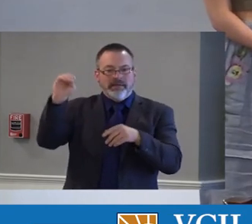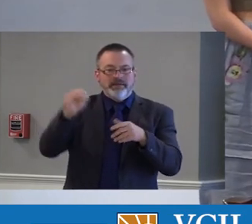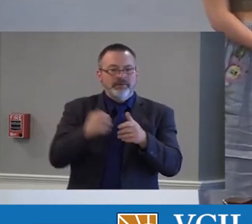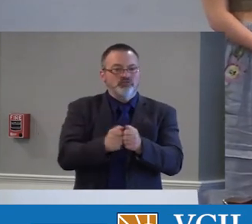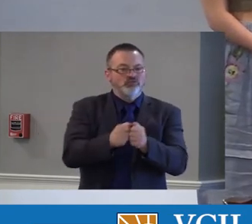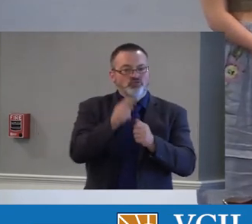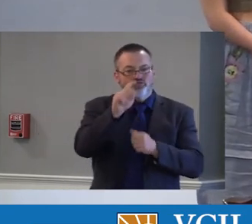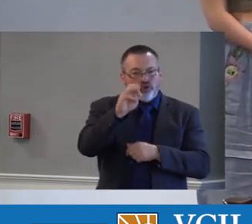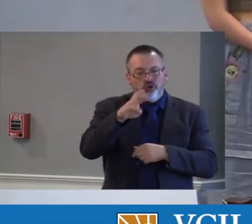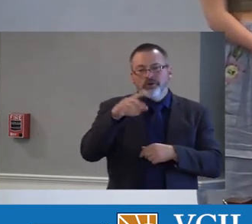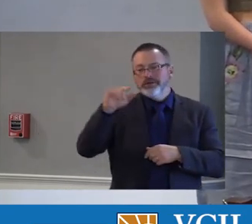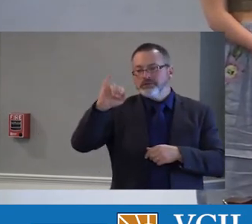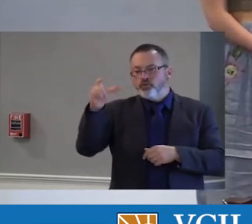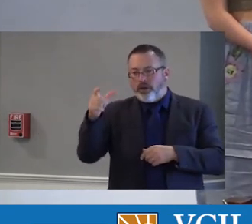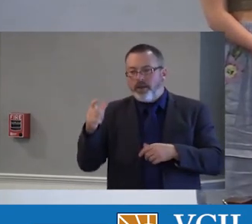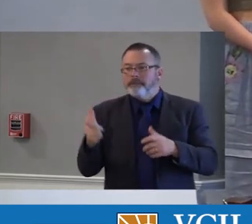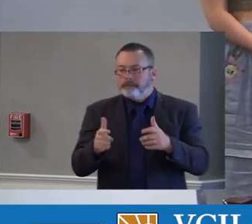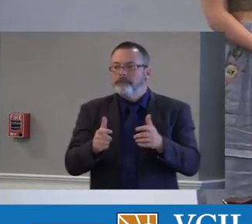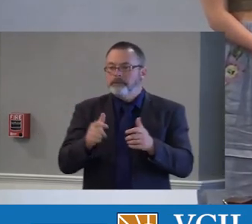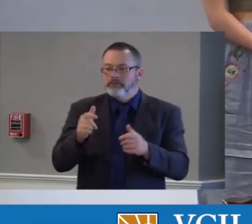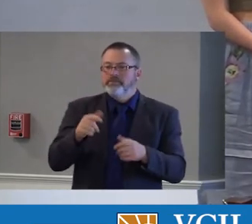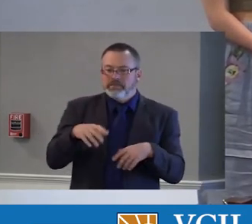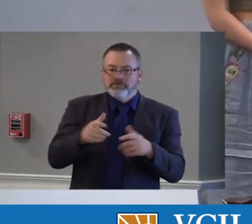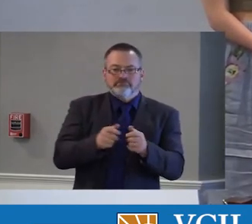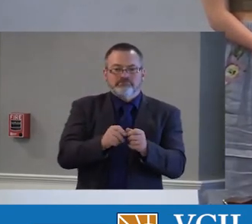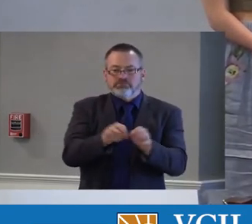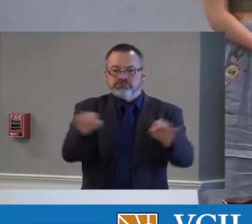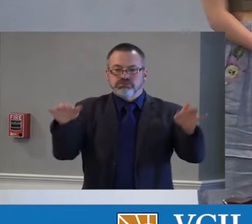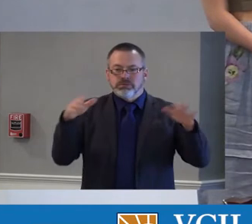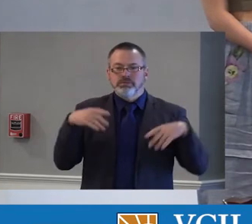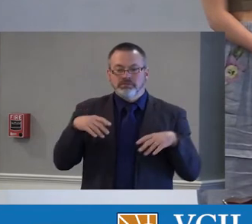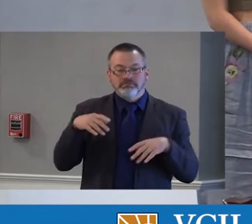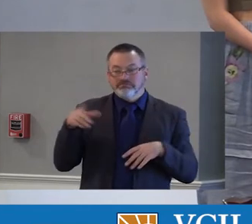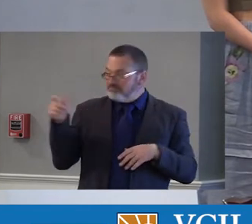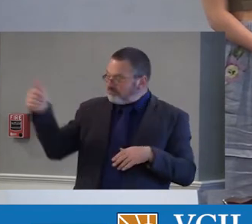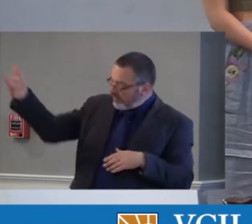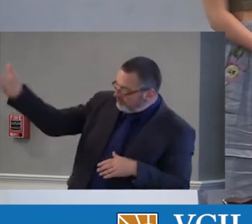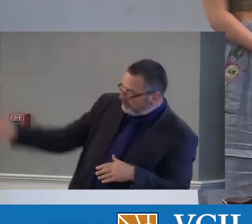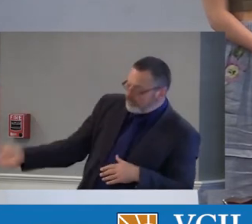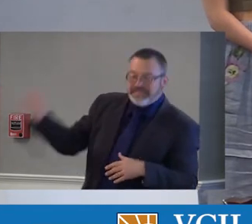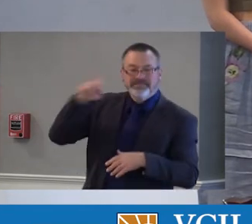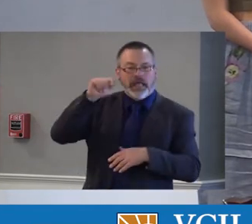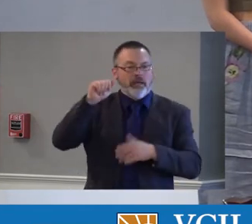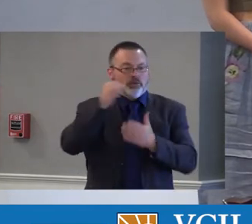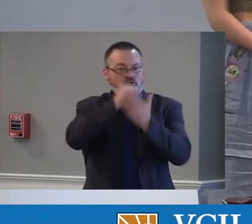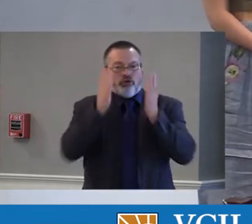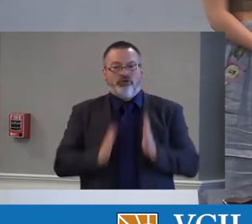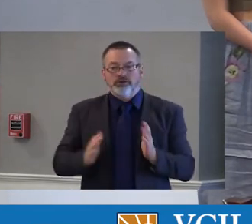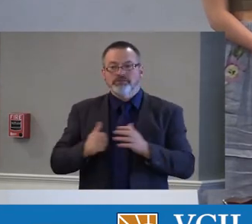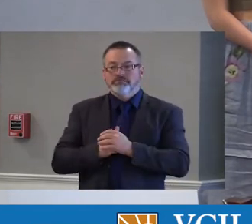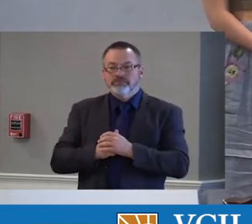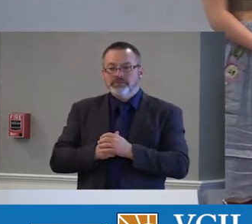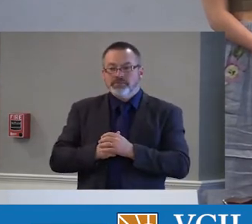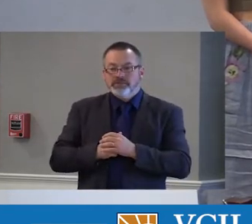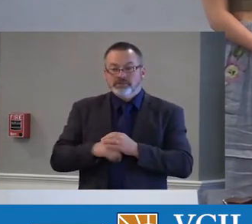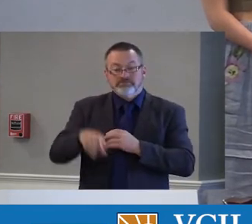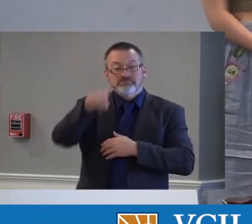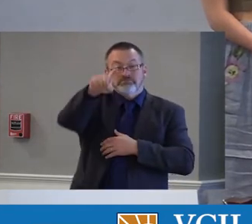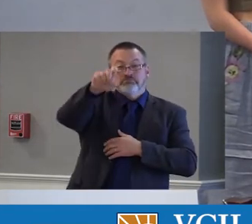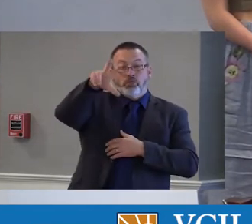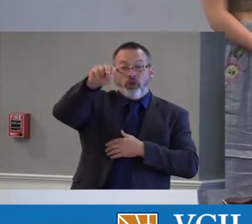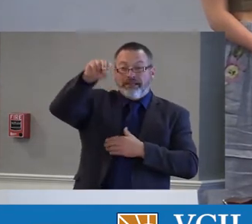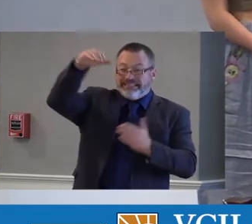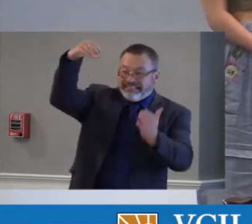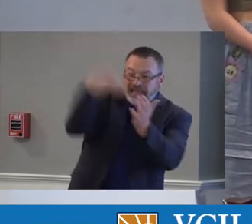living and creating as a disabled artist. She has over 130,000 followers, from around